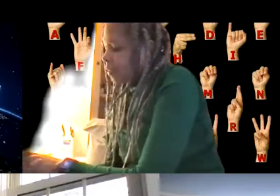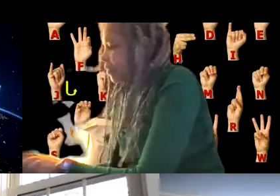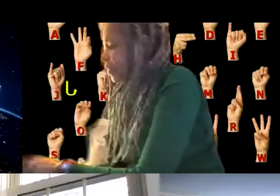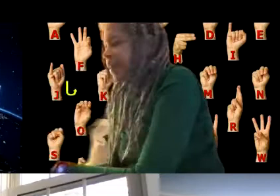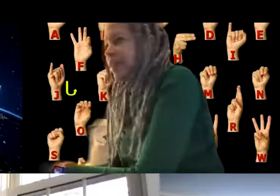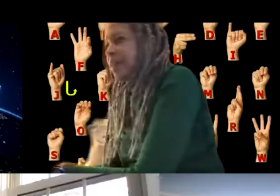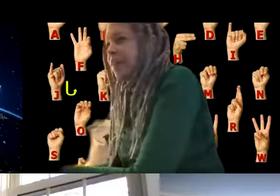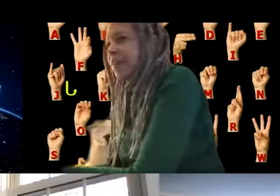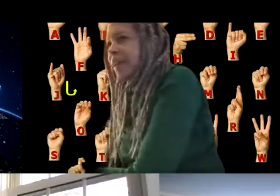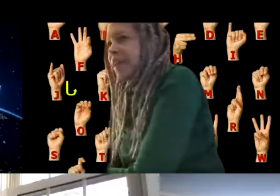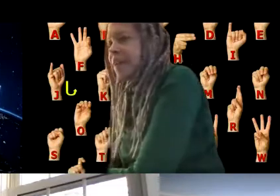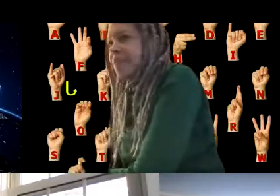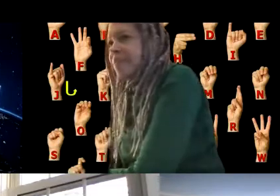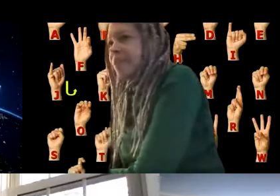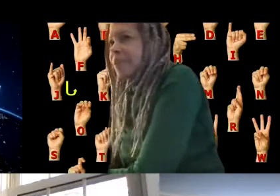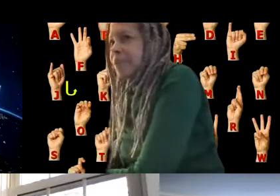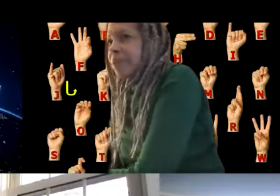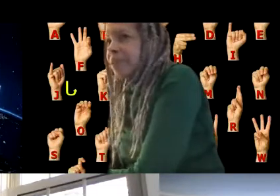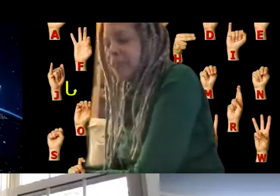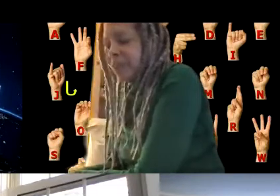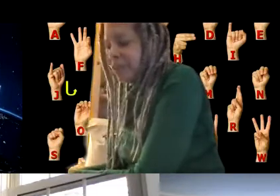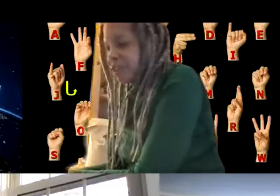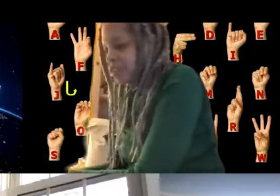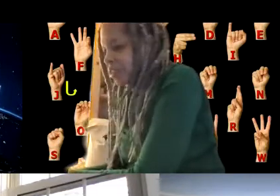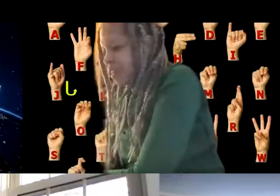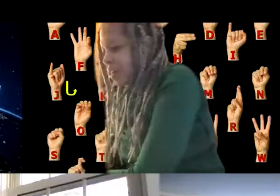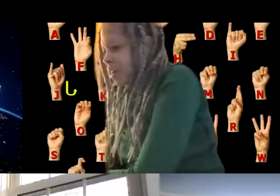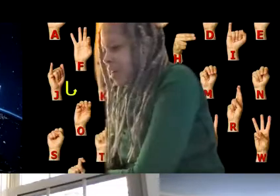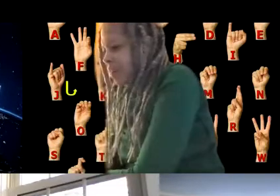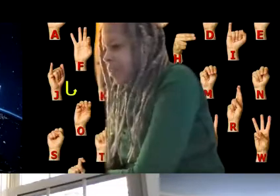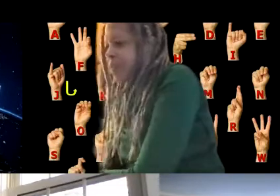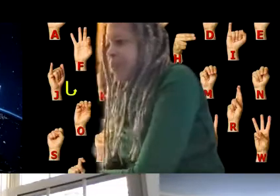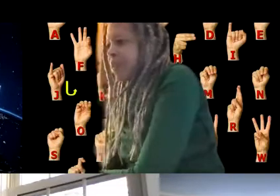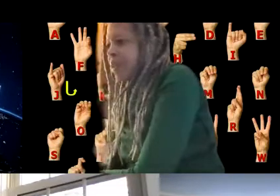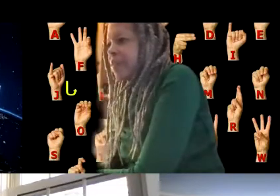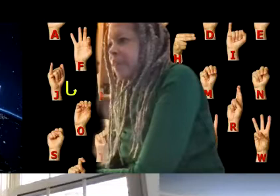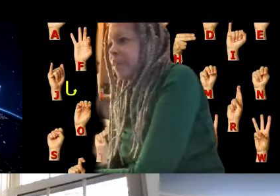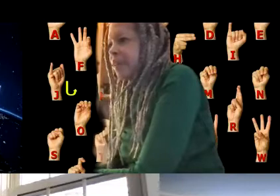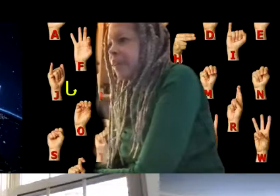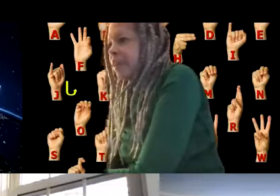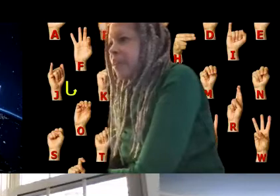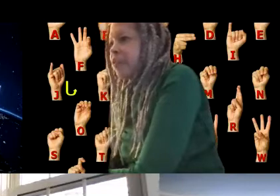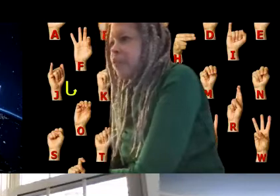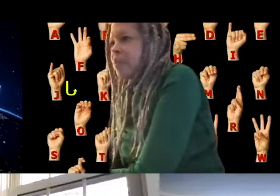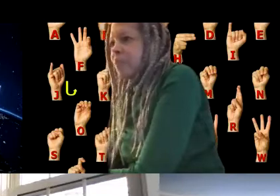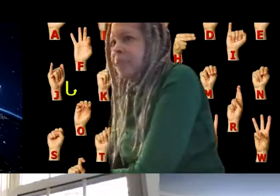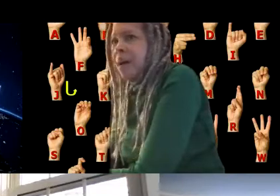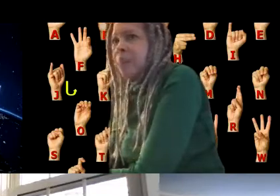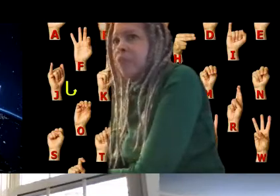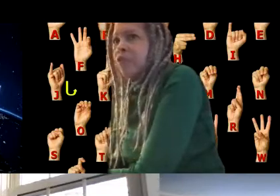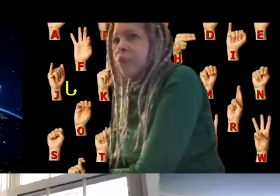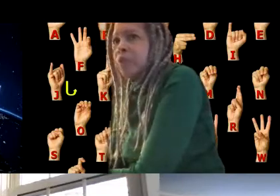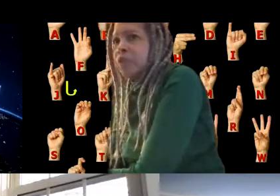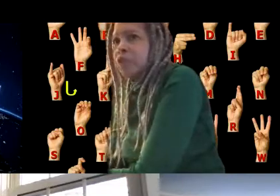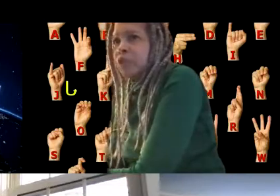on Martin Luther King Day, or at least what is acknowledged as his day, you know, he said that he dreams of a time